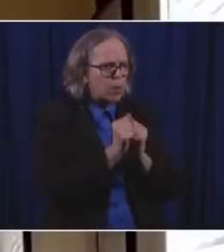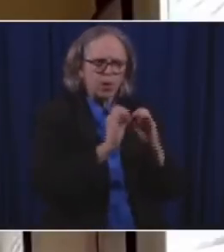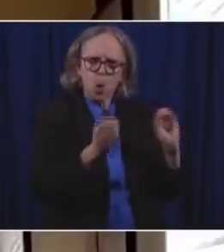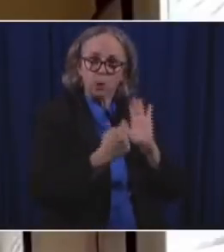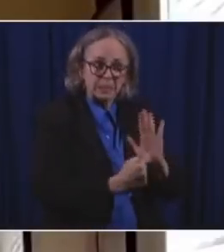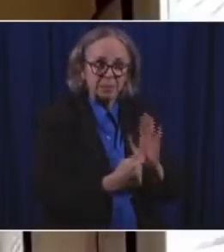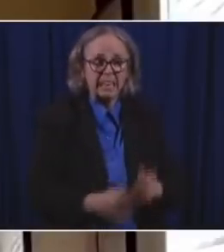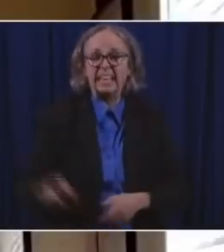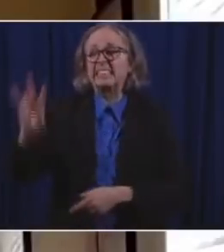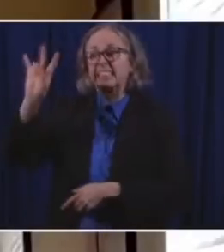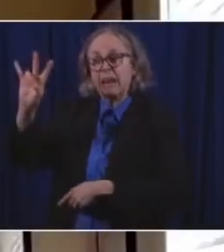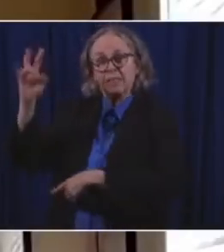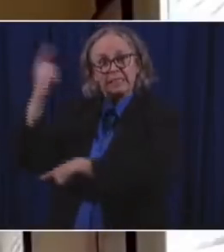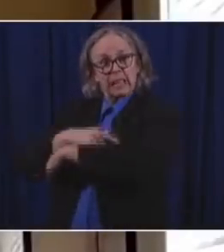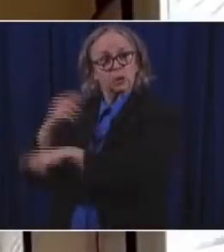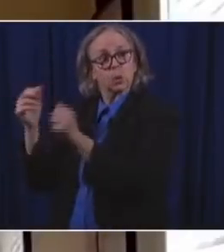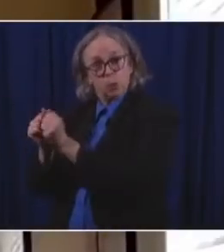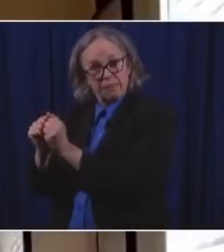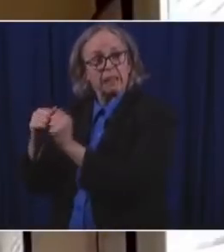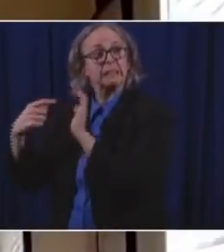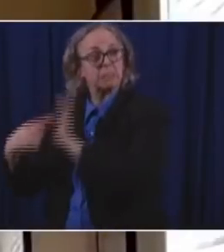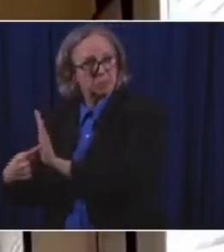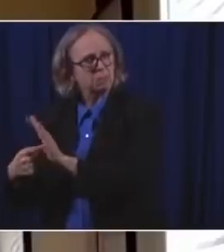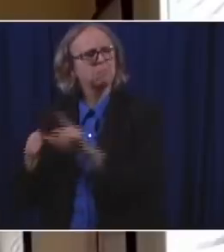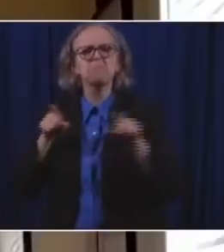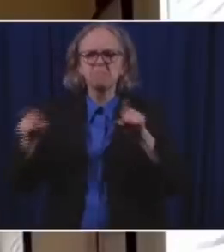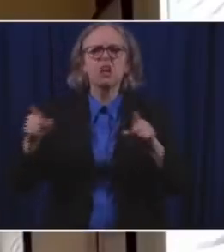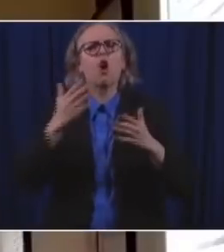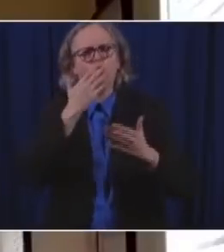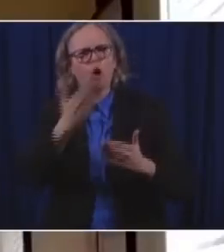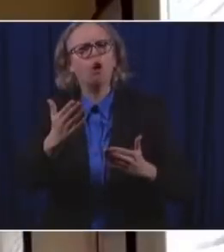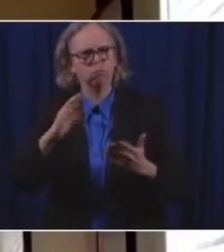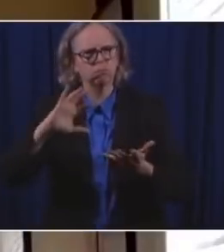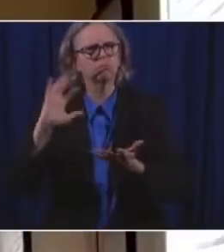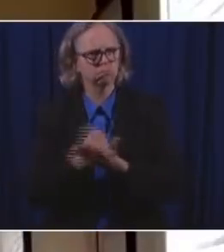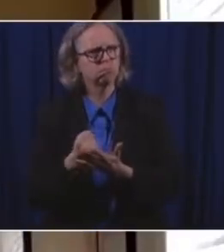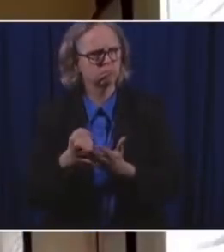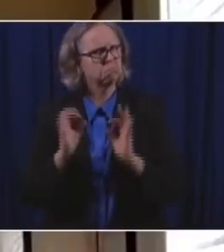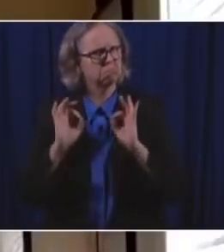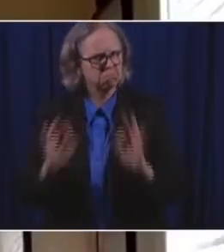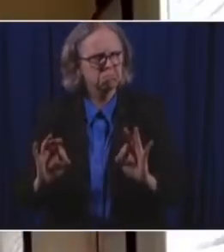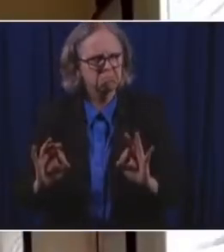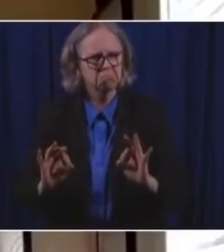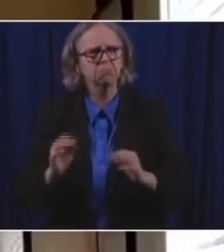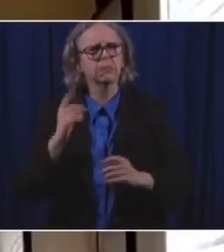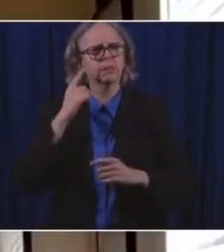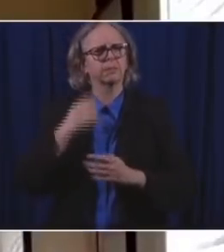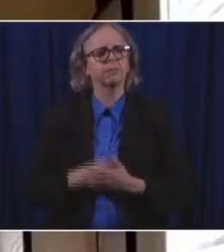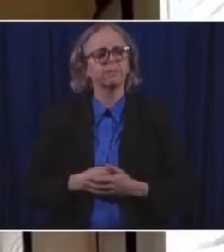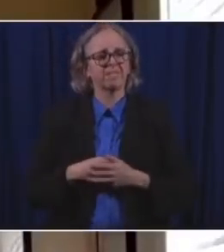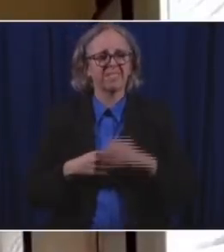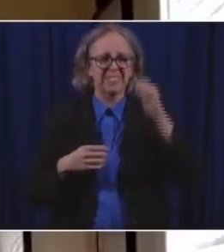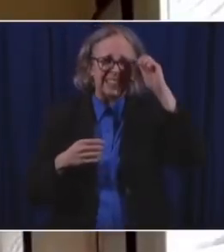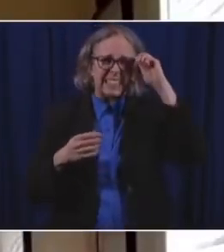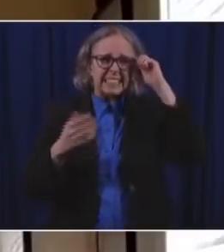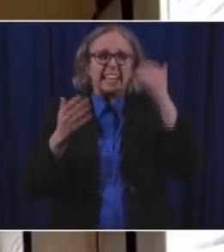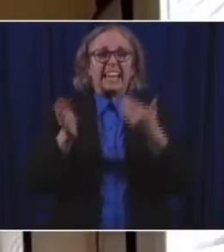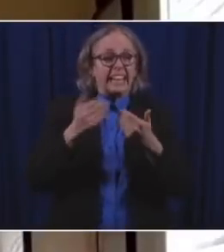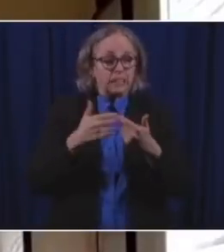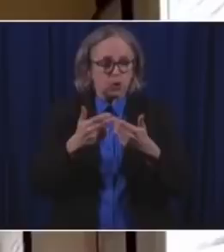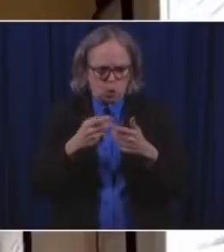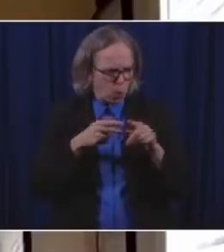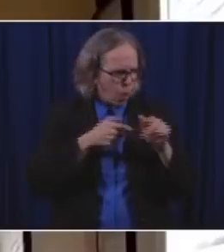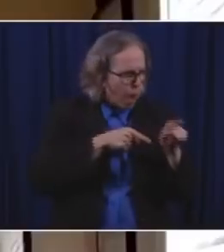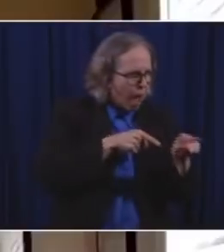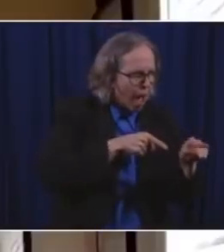test is going to do a very good job. And because it's easier to comply with, it's going to be